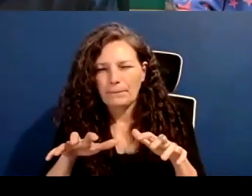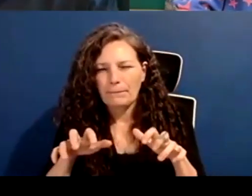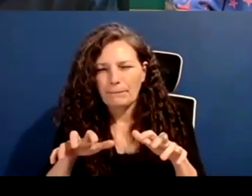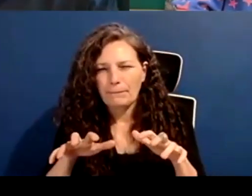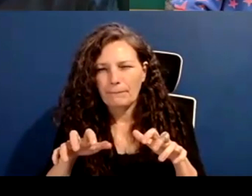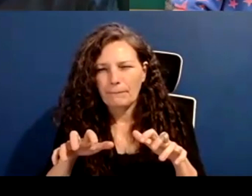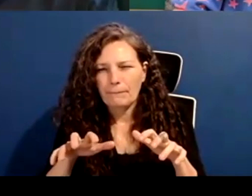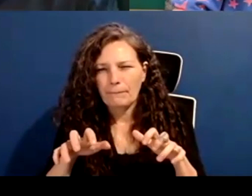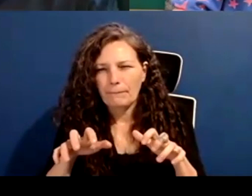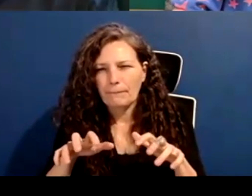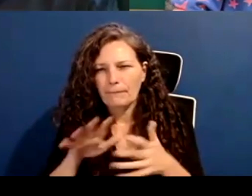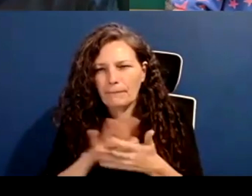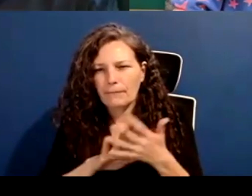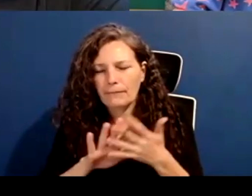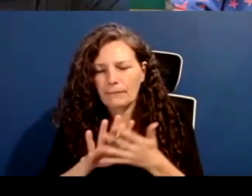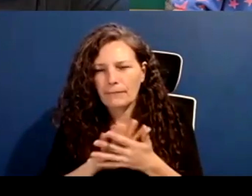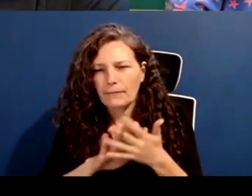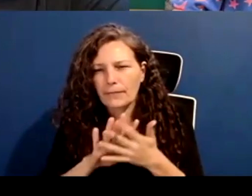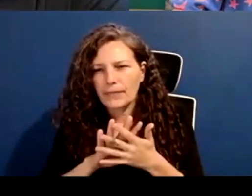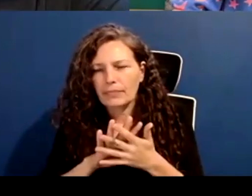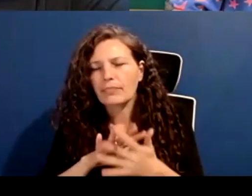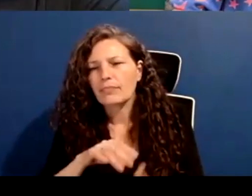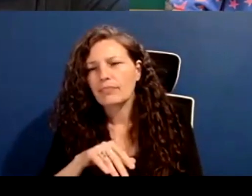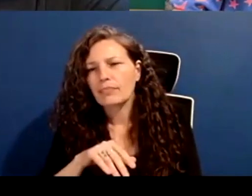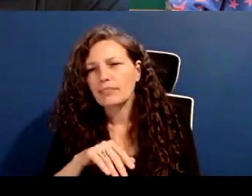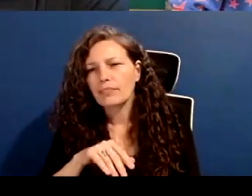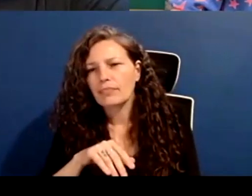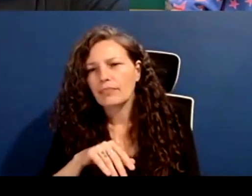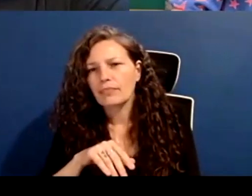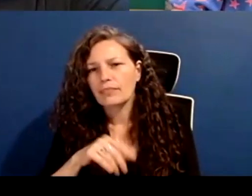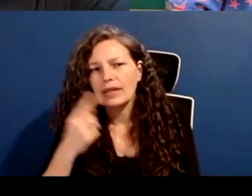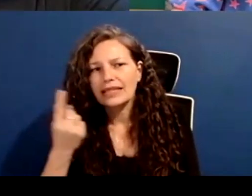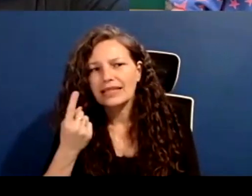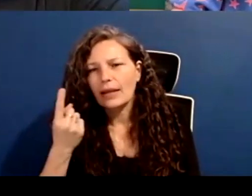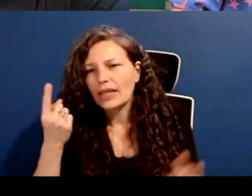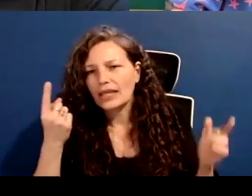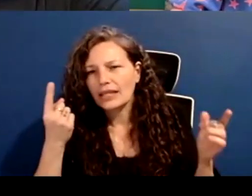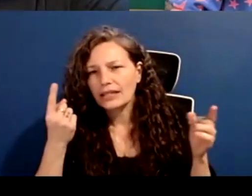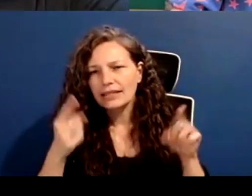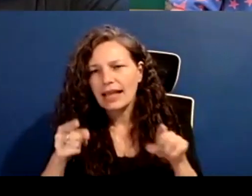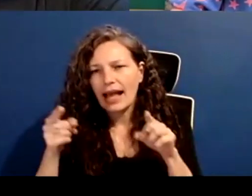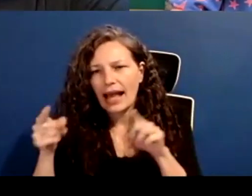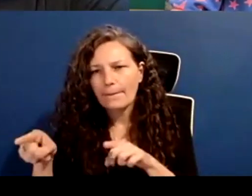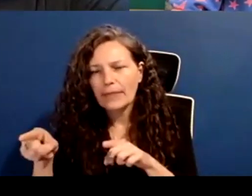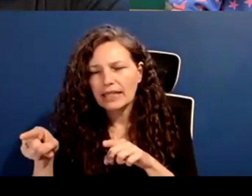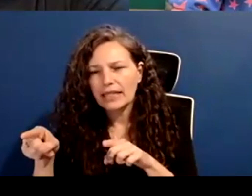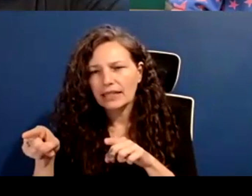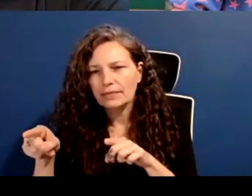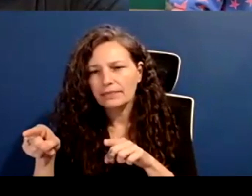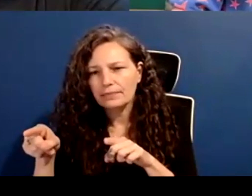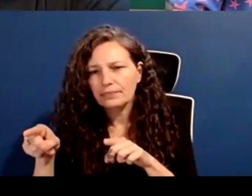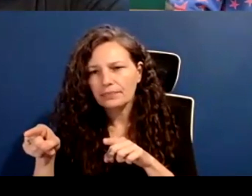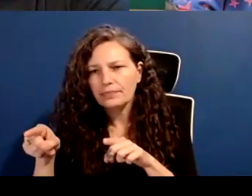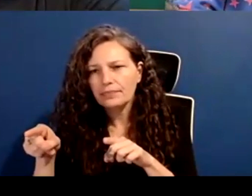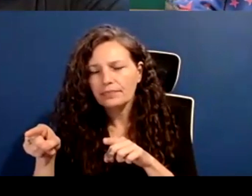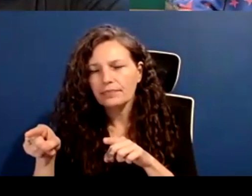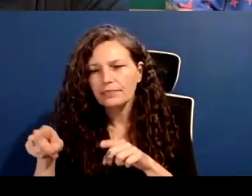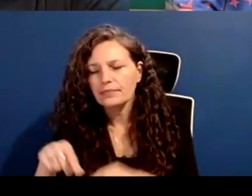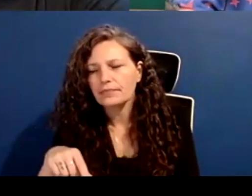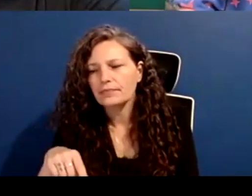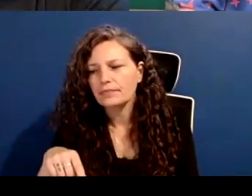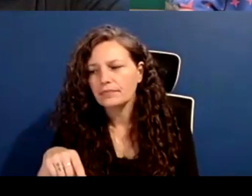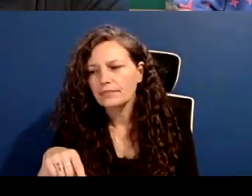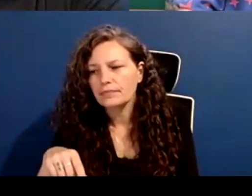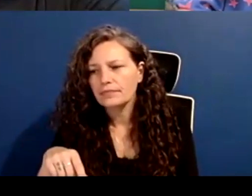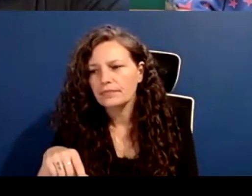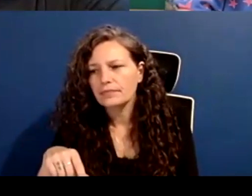the that they don't have faith that something is happening in that place, right? And so to say that